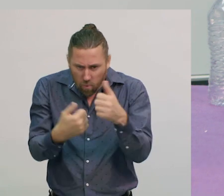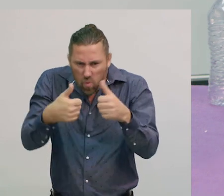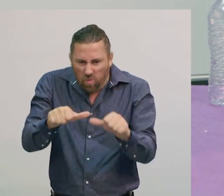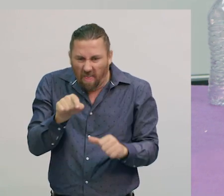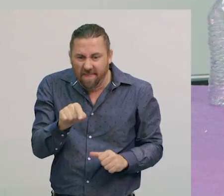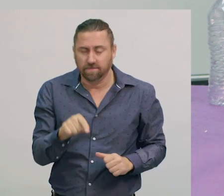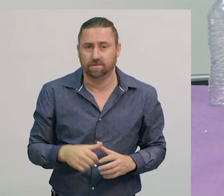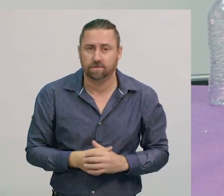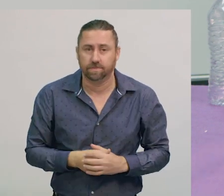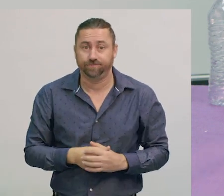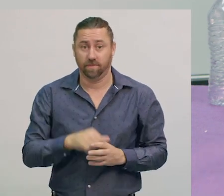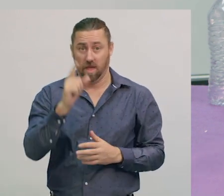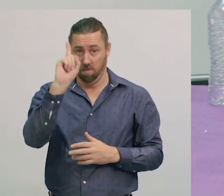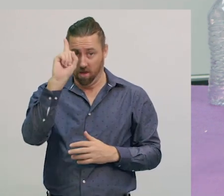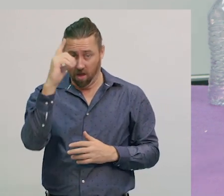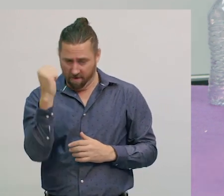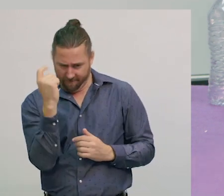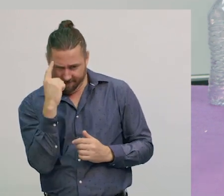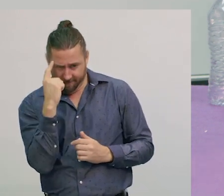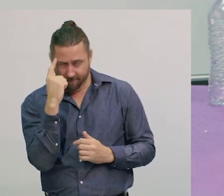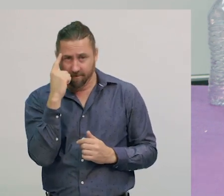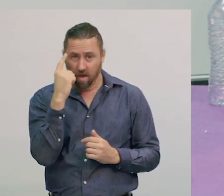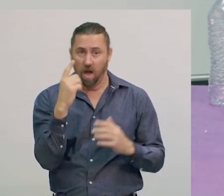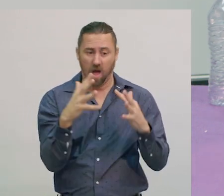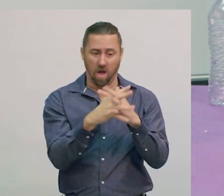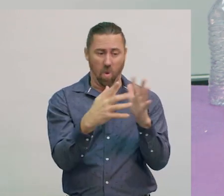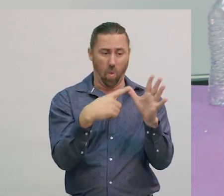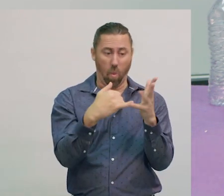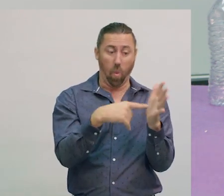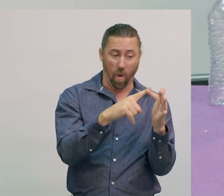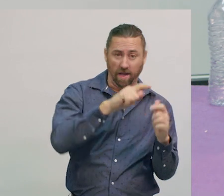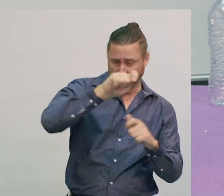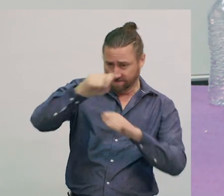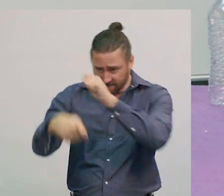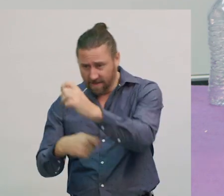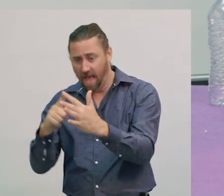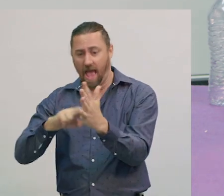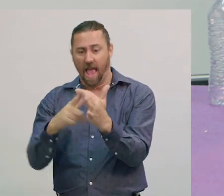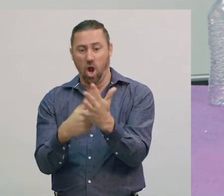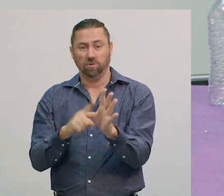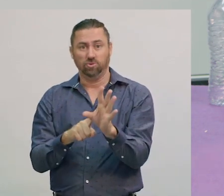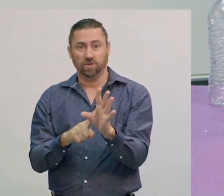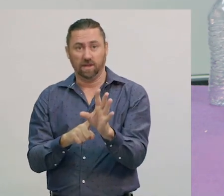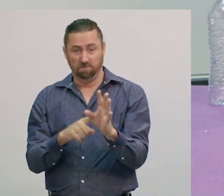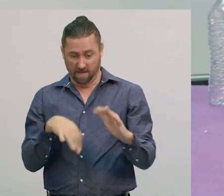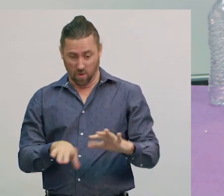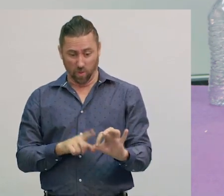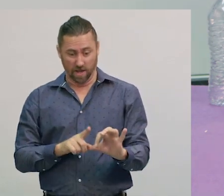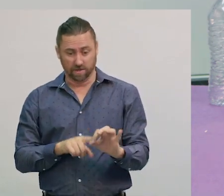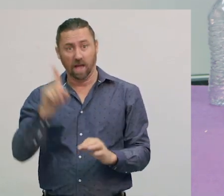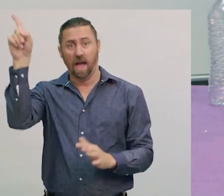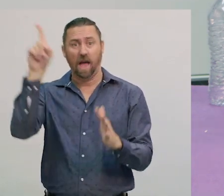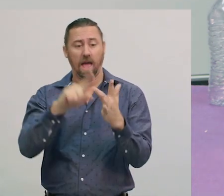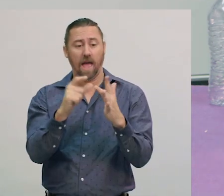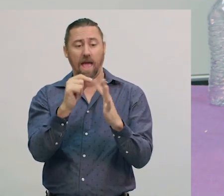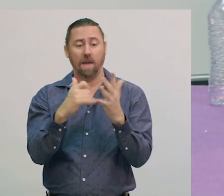In fact, there are currently plans to build waste-to-energy facilities in Australia, including here in Queensland, at